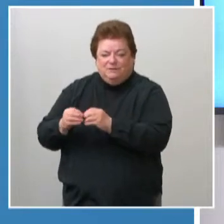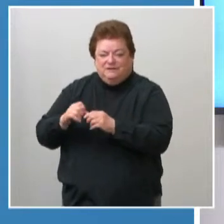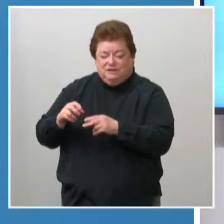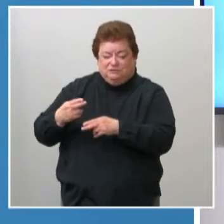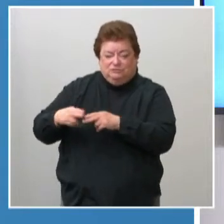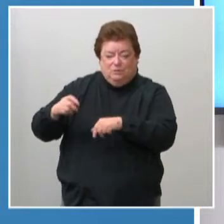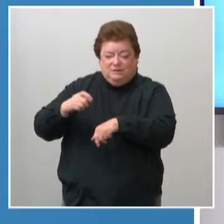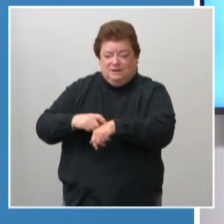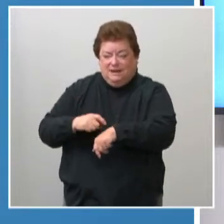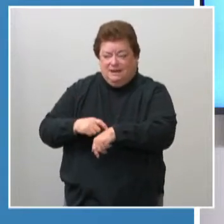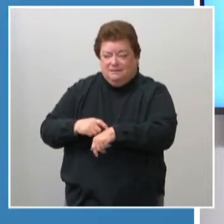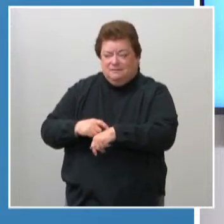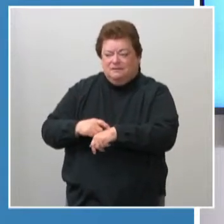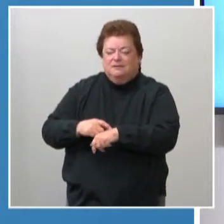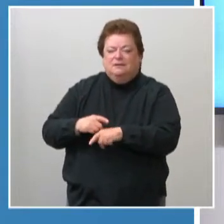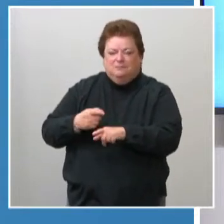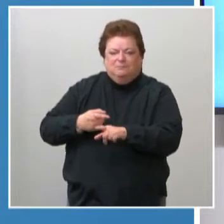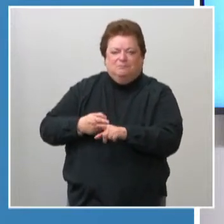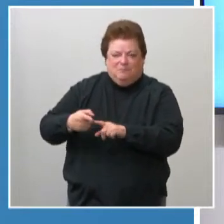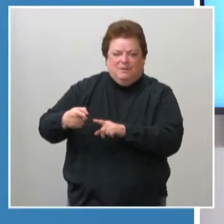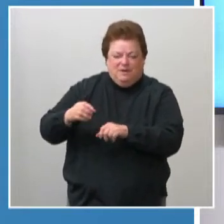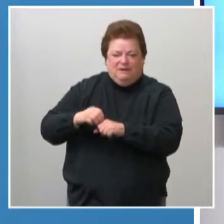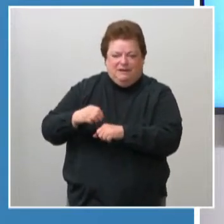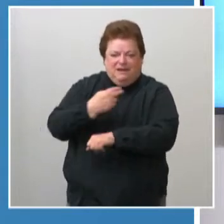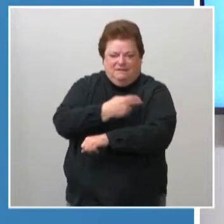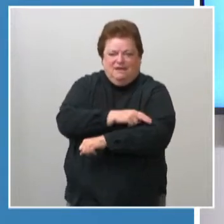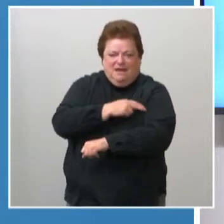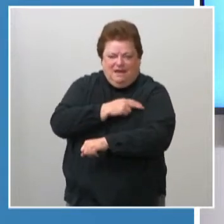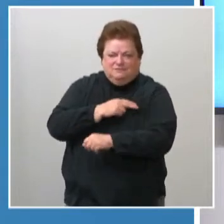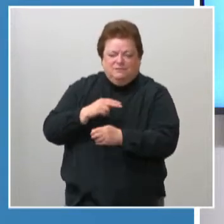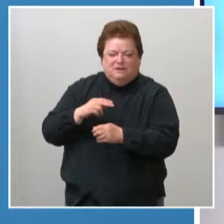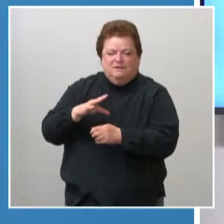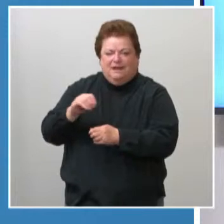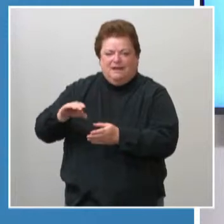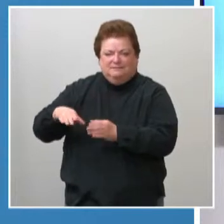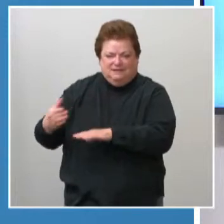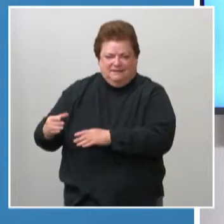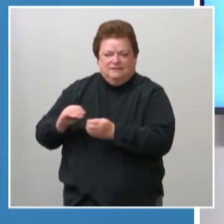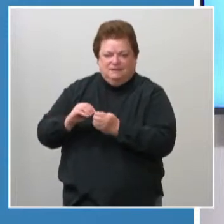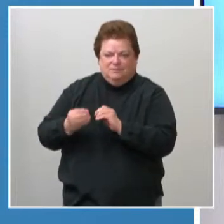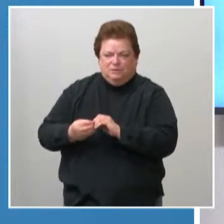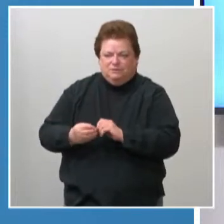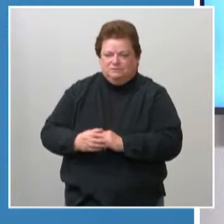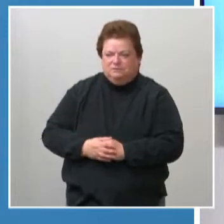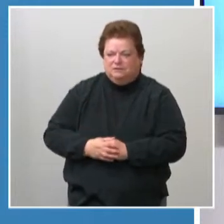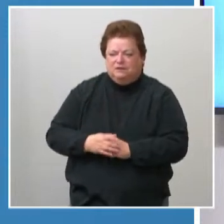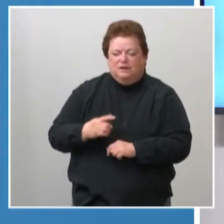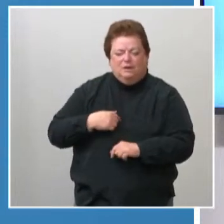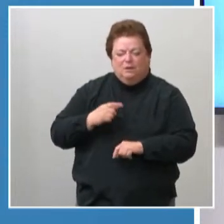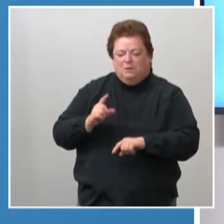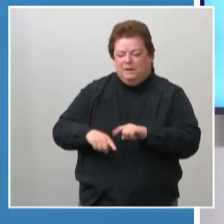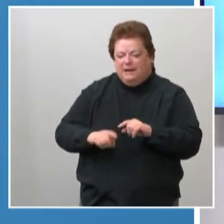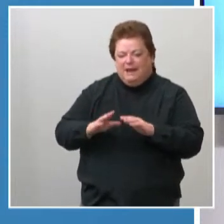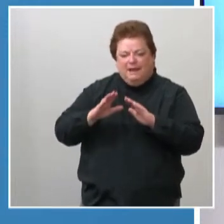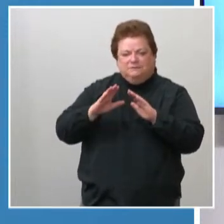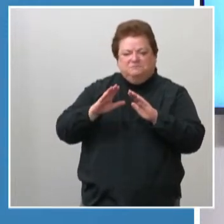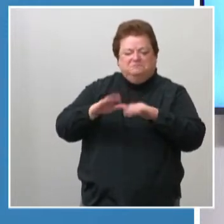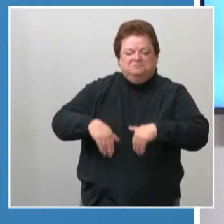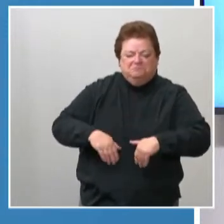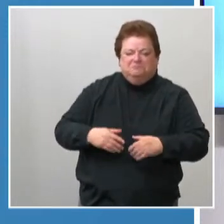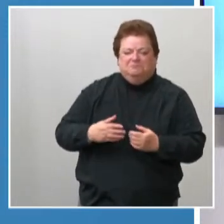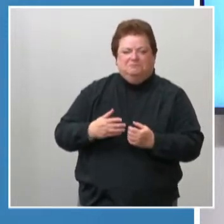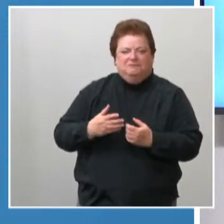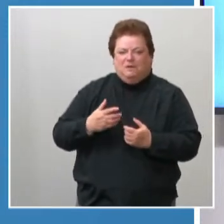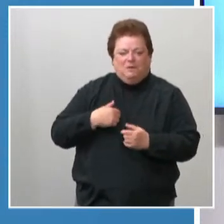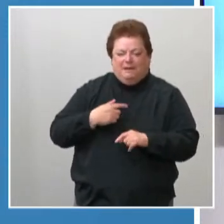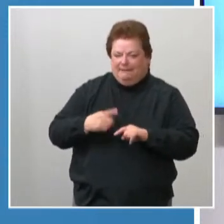time, primarily in our additional hospitalizations and deaths. We cannot let our guard down yet. We still need to help